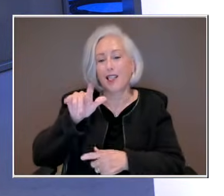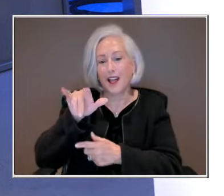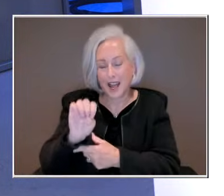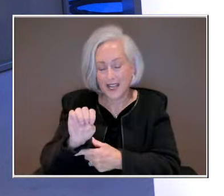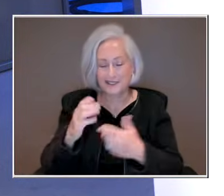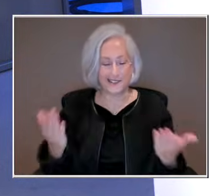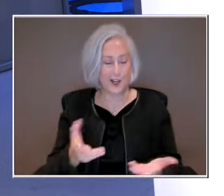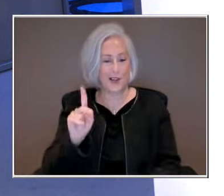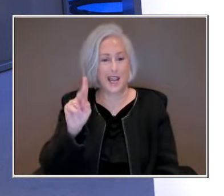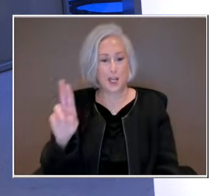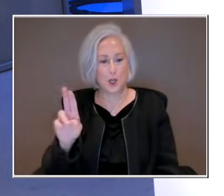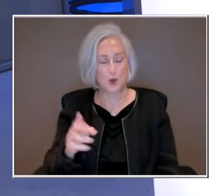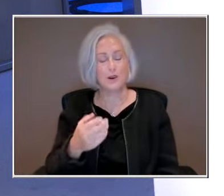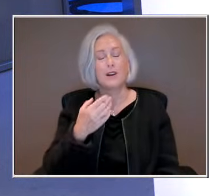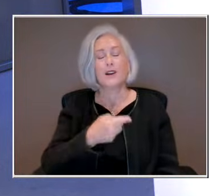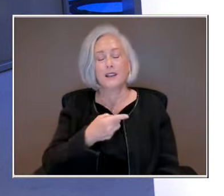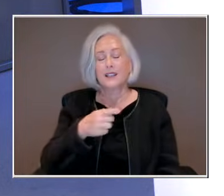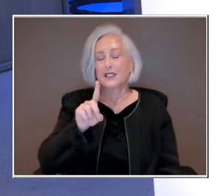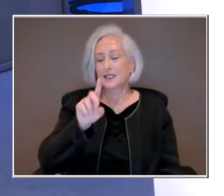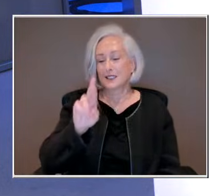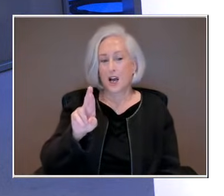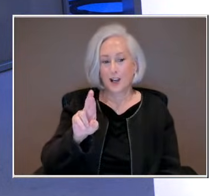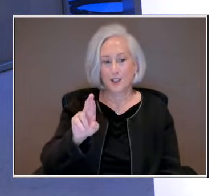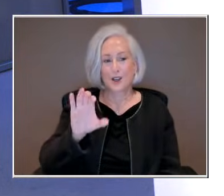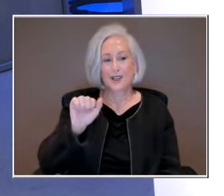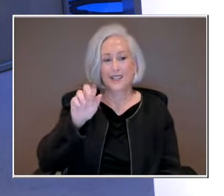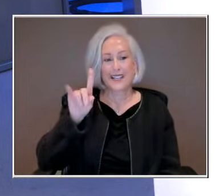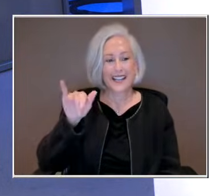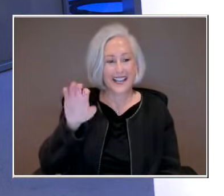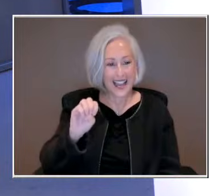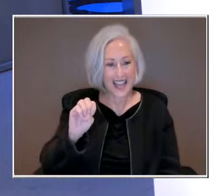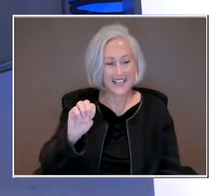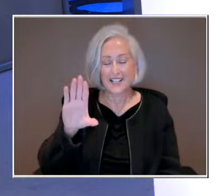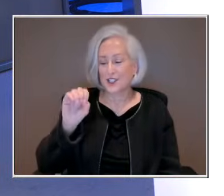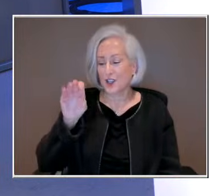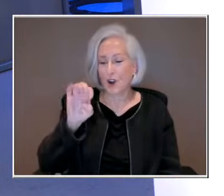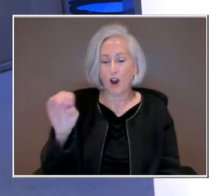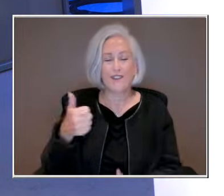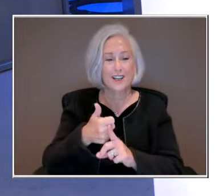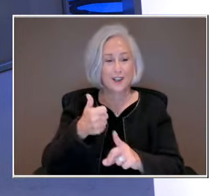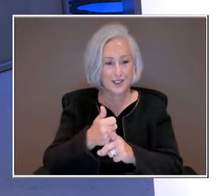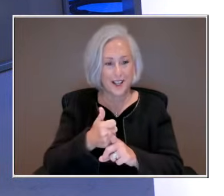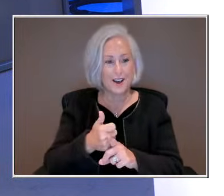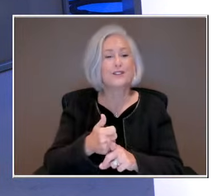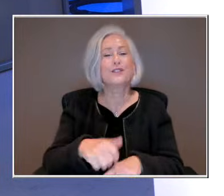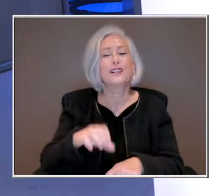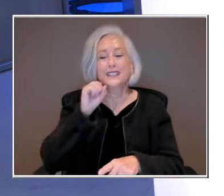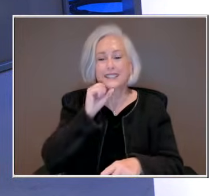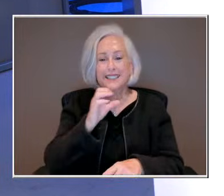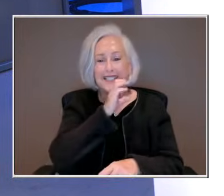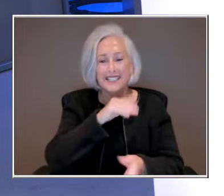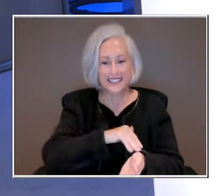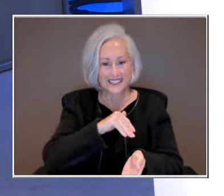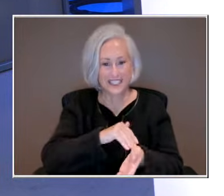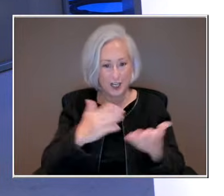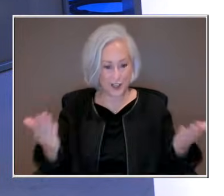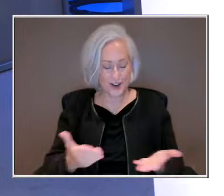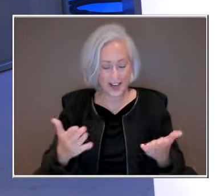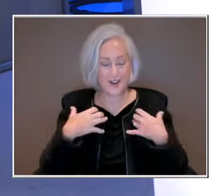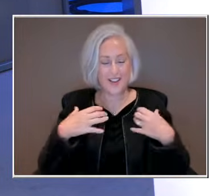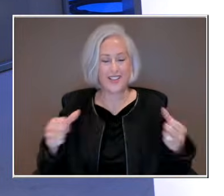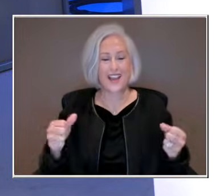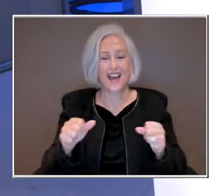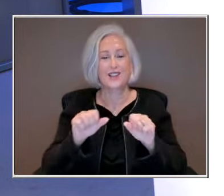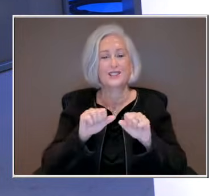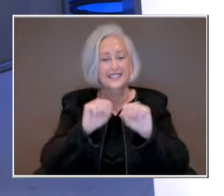Dr. Candace Coffey is a geriatrician here at the University of Kansas Health System. Dr. Mann, first off, you brought an